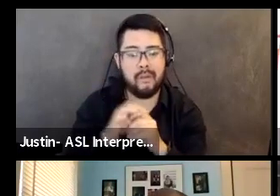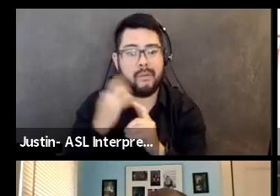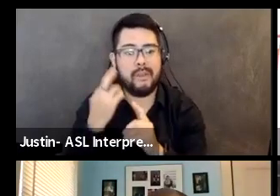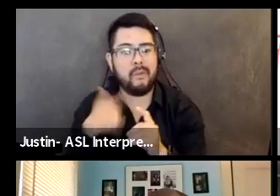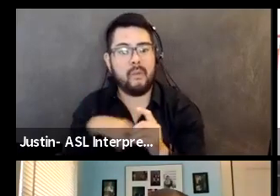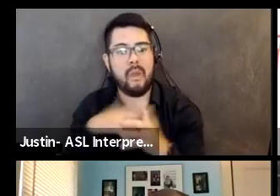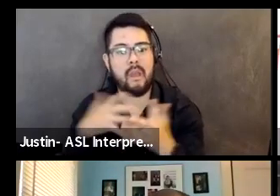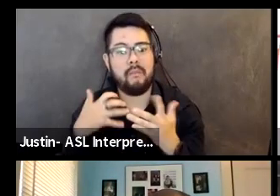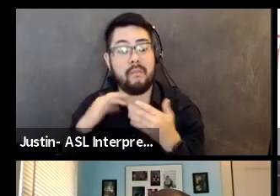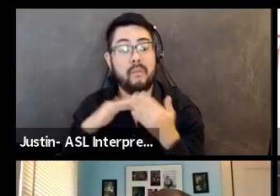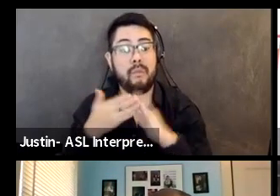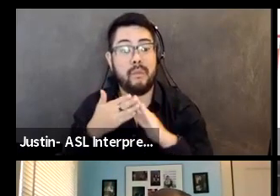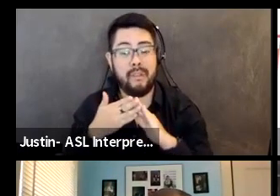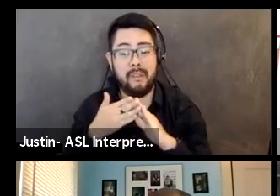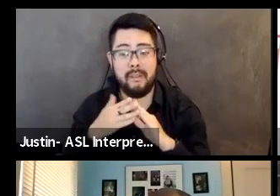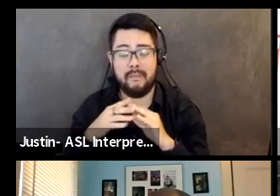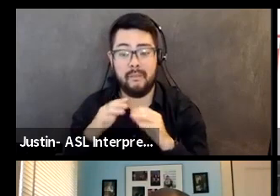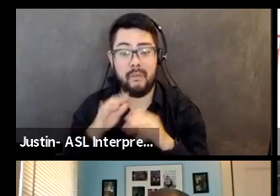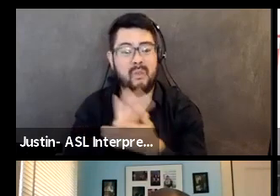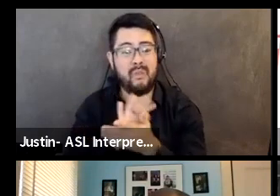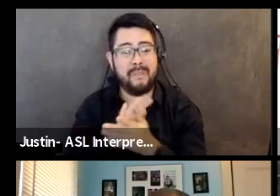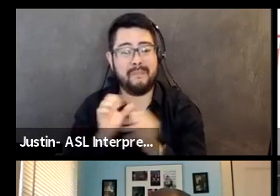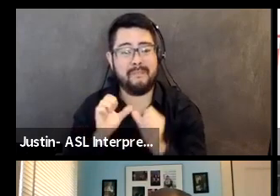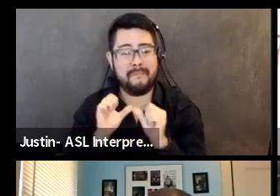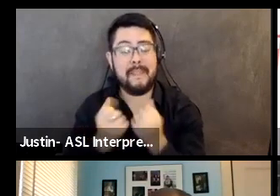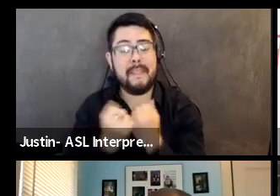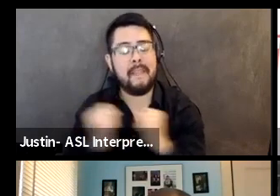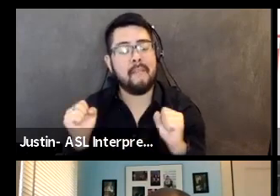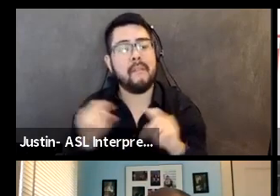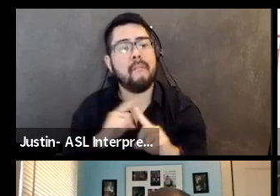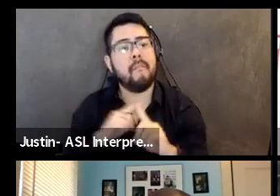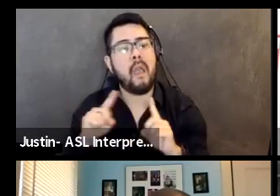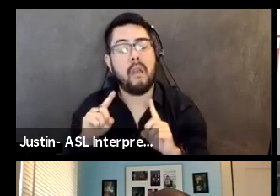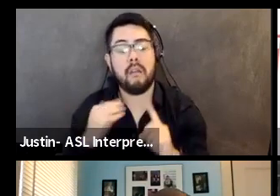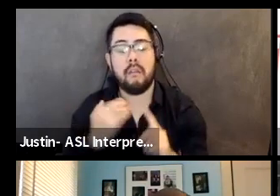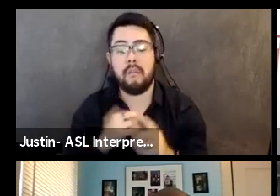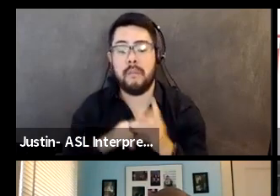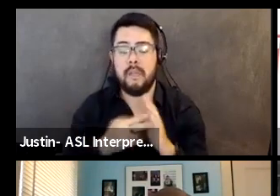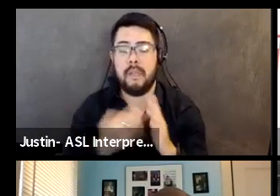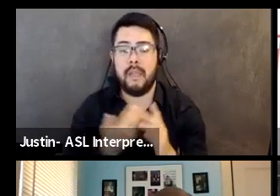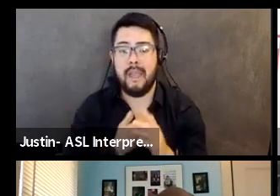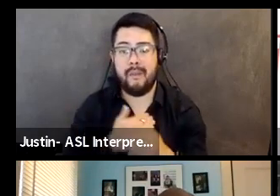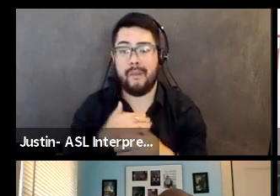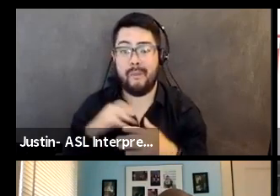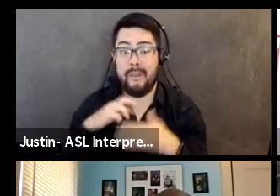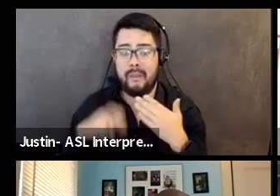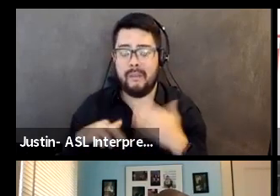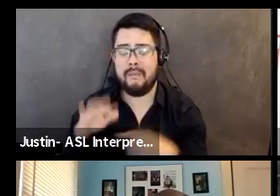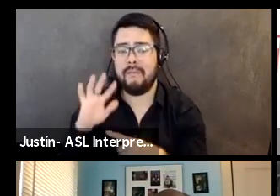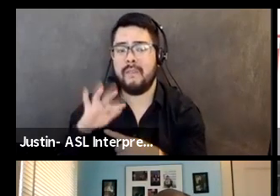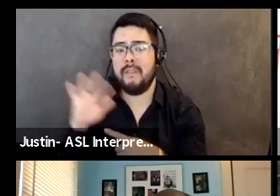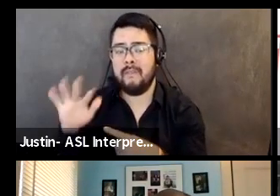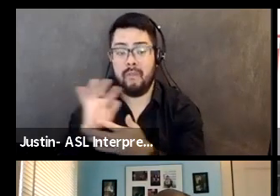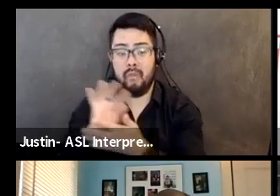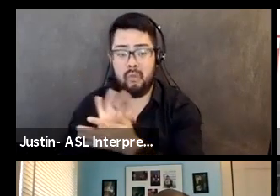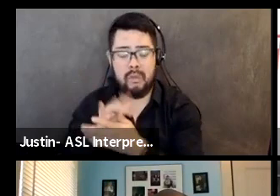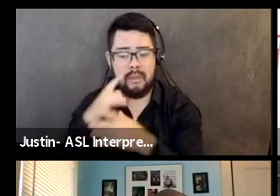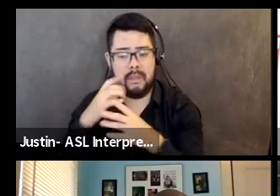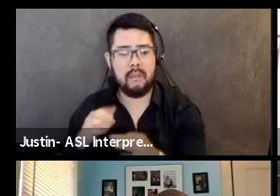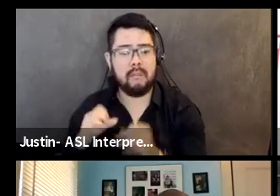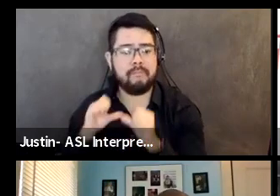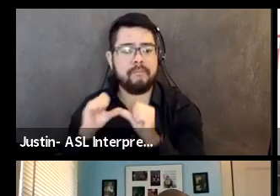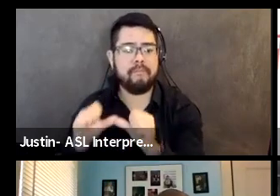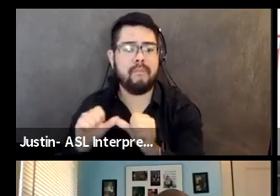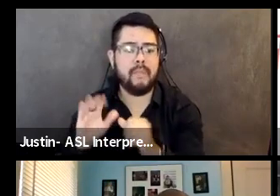safe and um the result however is that we have 55 schools that retain their sros and they're